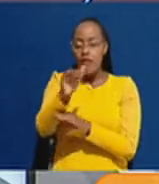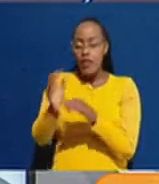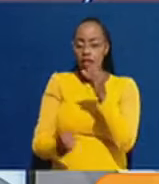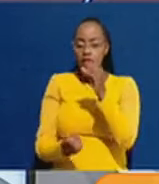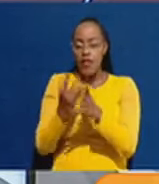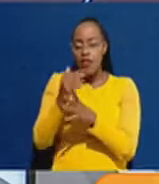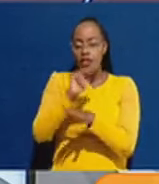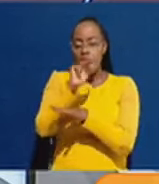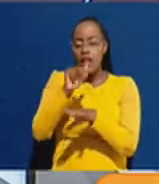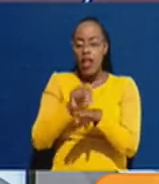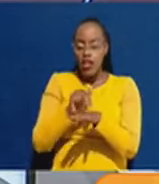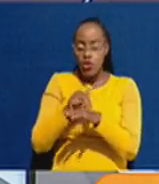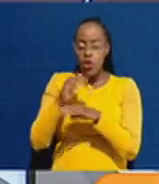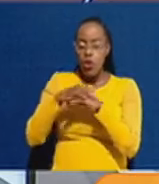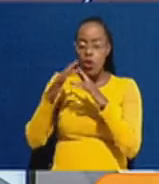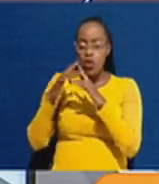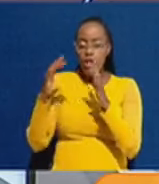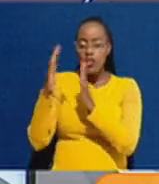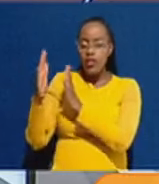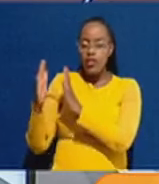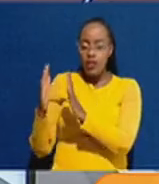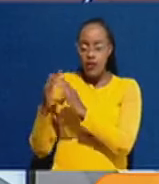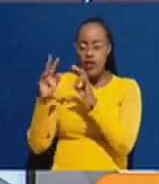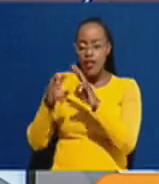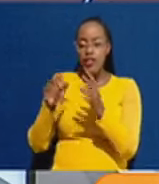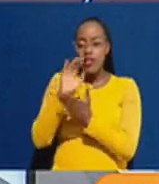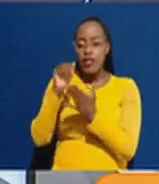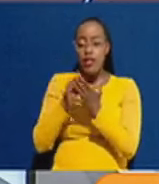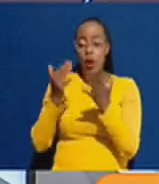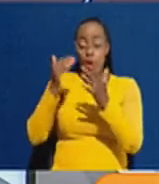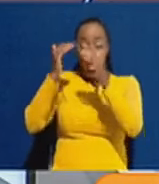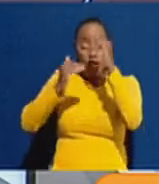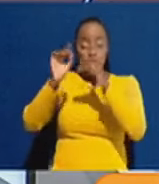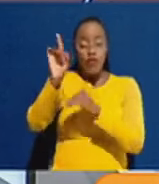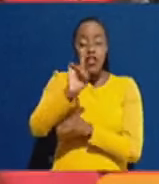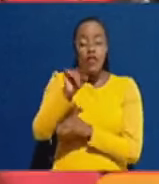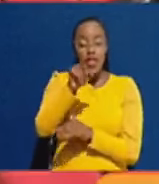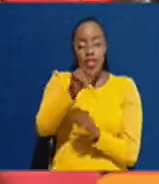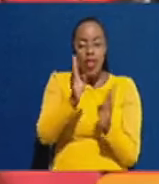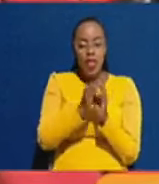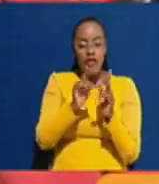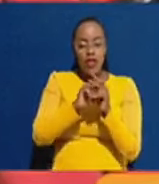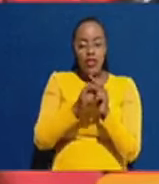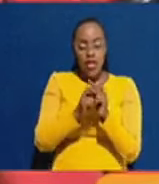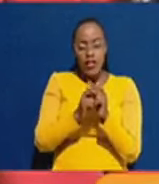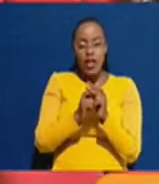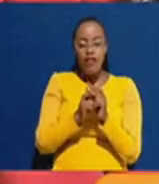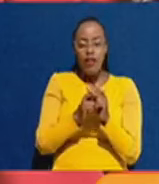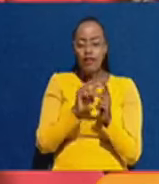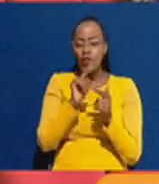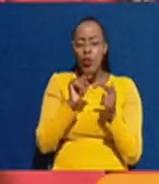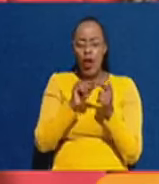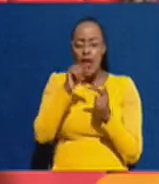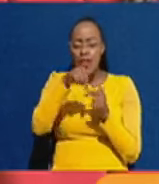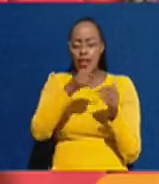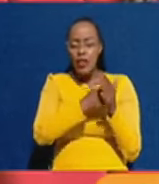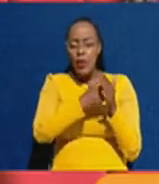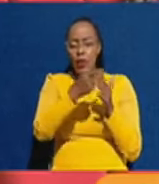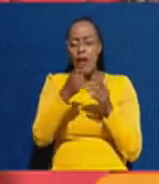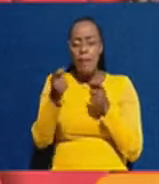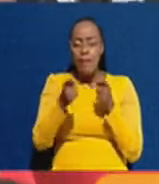of a National Cybersecurity Research Center at the University of Nairobi. The event, which kicked off at the start of this week,